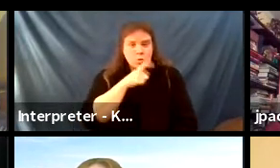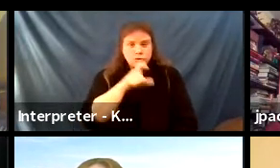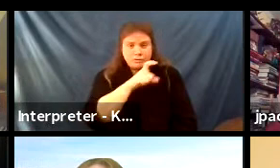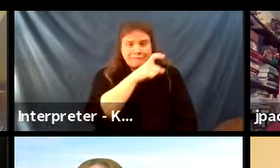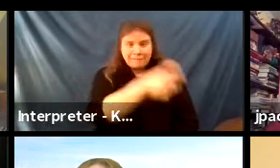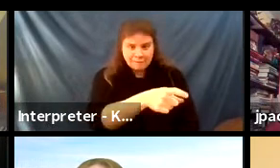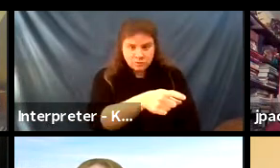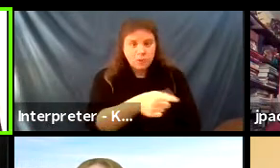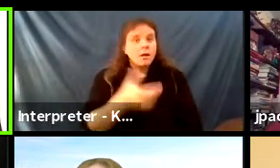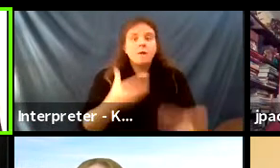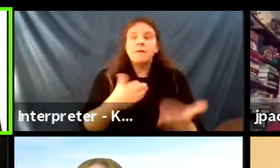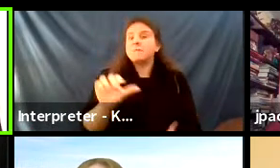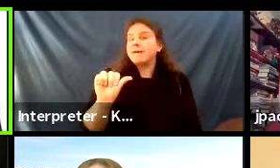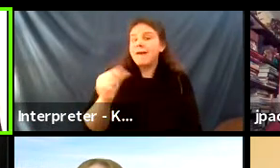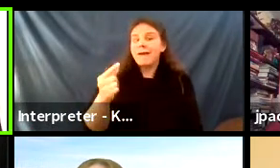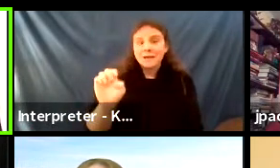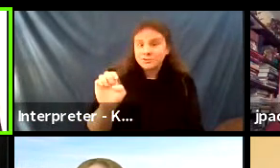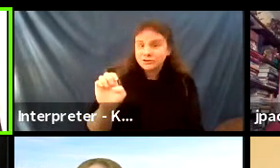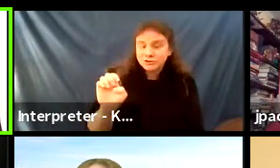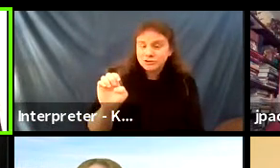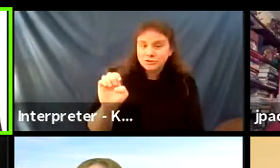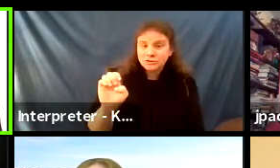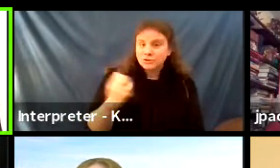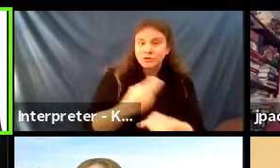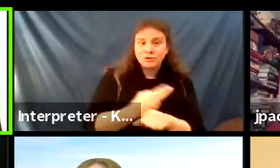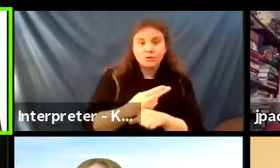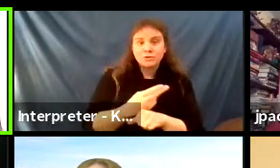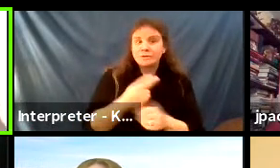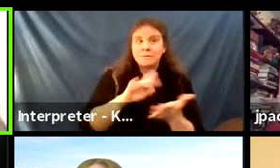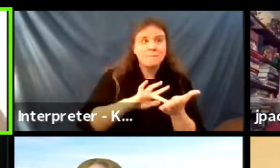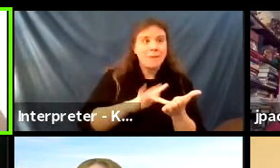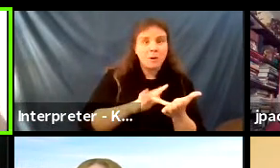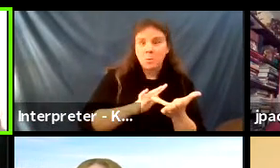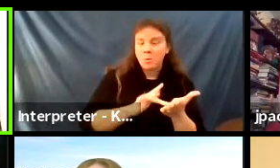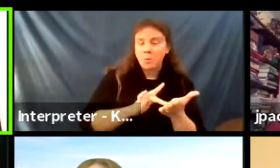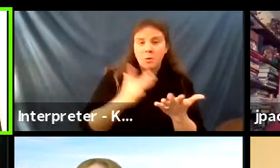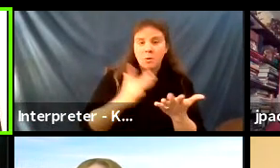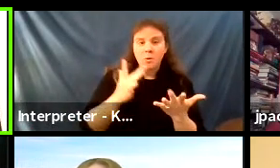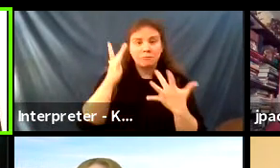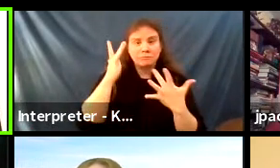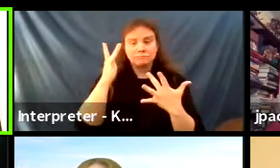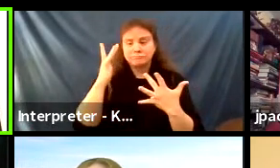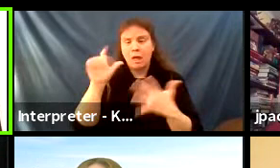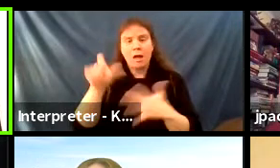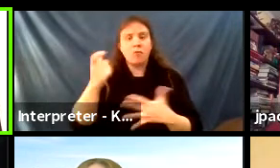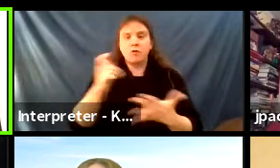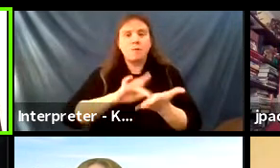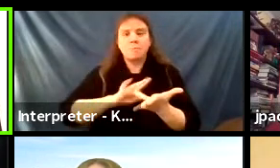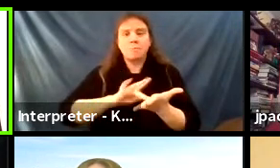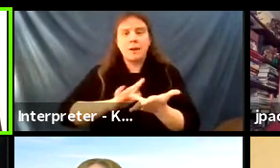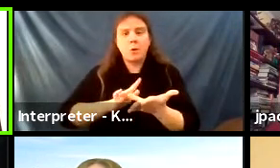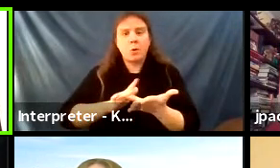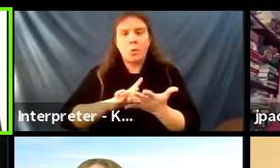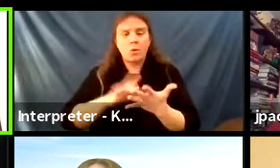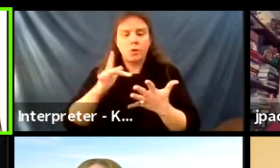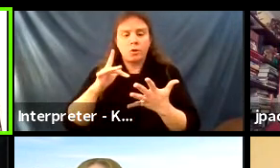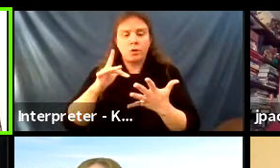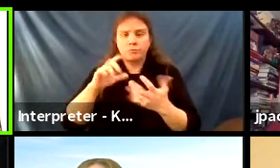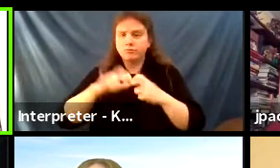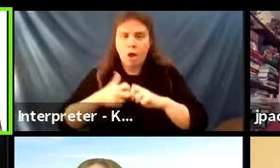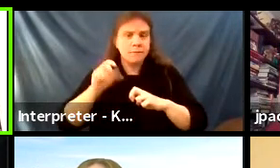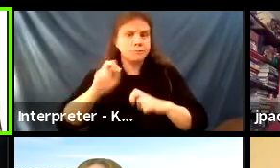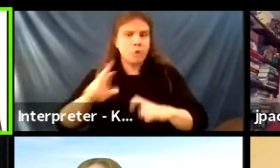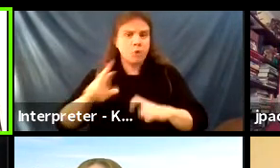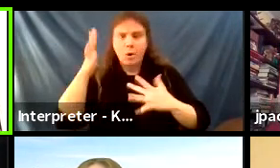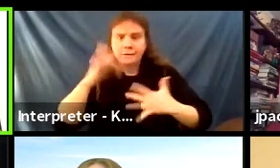age, using age or medical conditions, or other factors to be